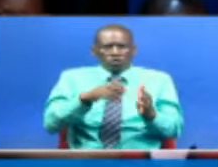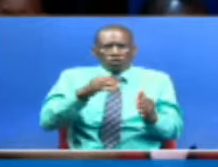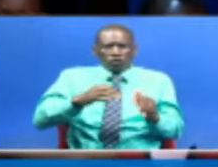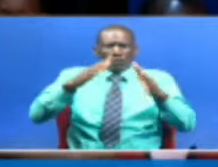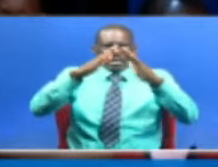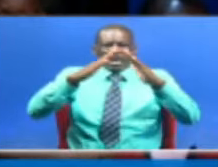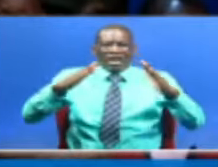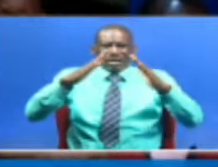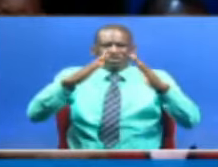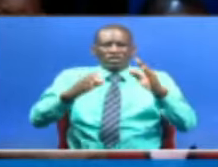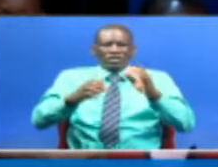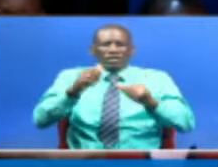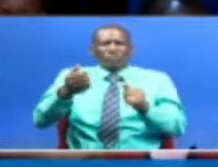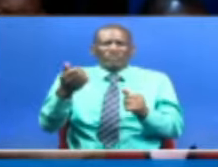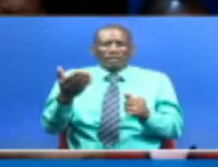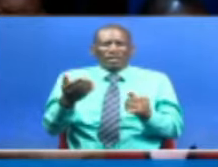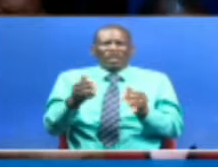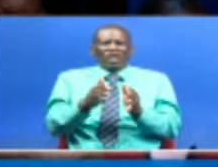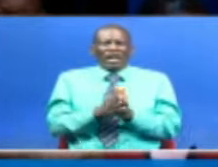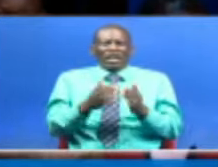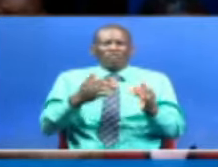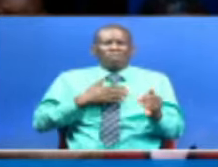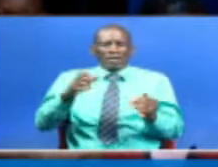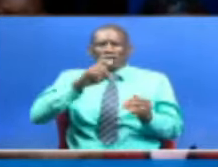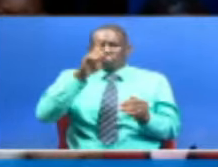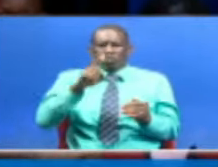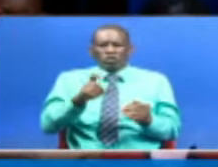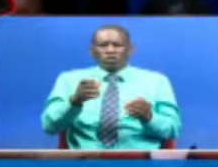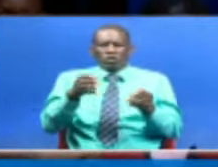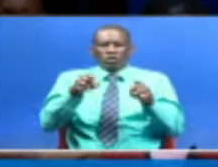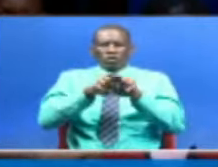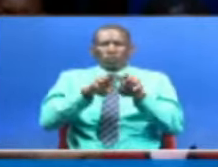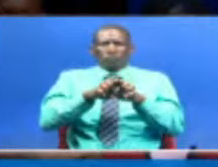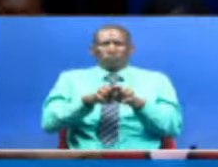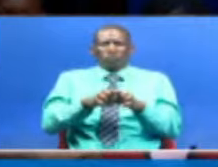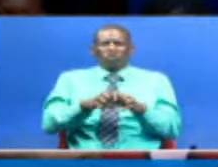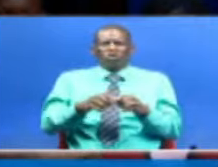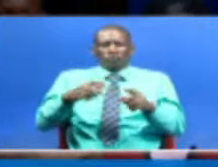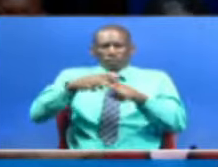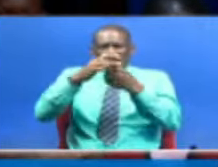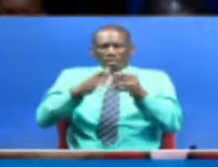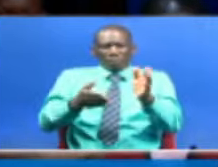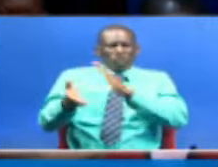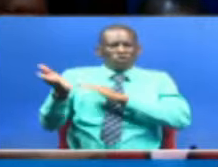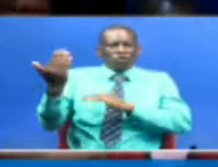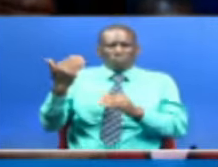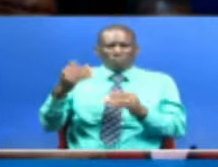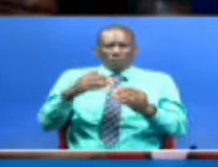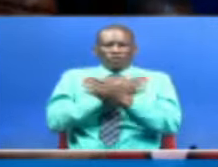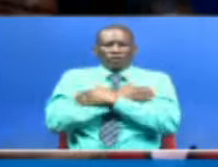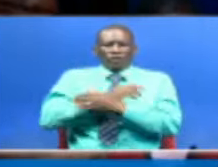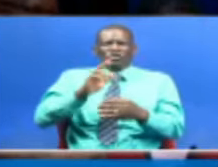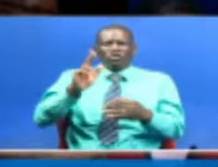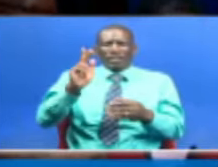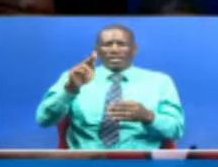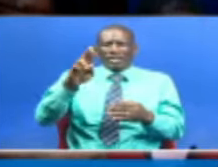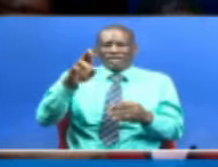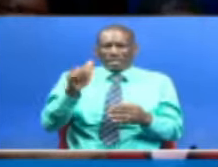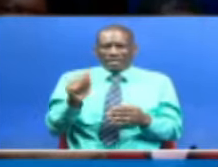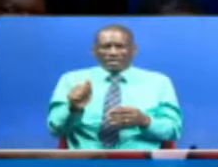which they are going to build. And my question also goes to the engineer, my former colleague of Kenya Ways, of KRA,